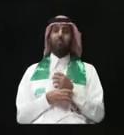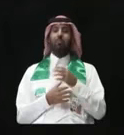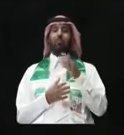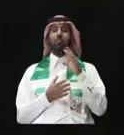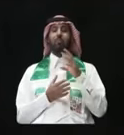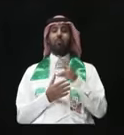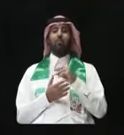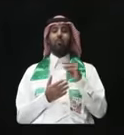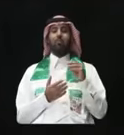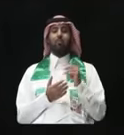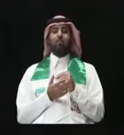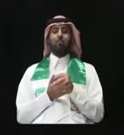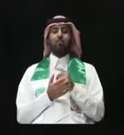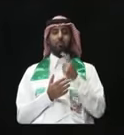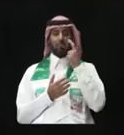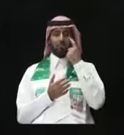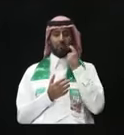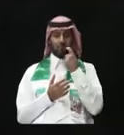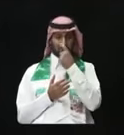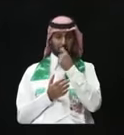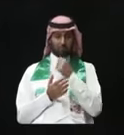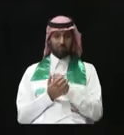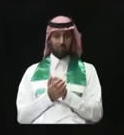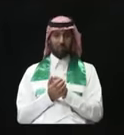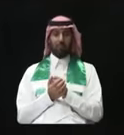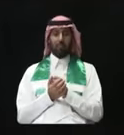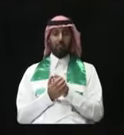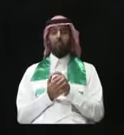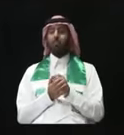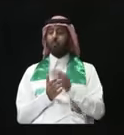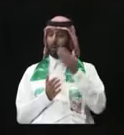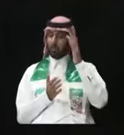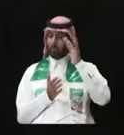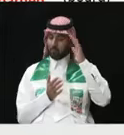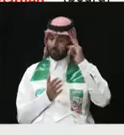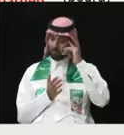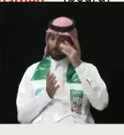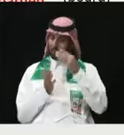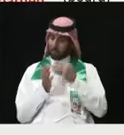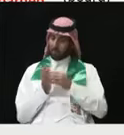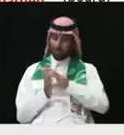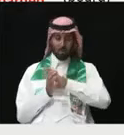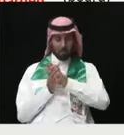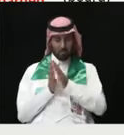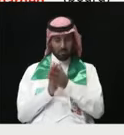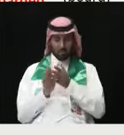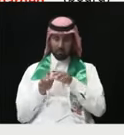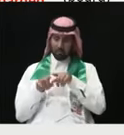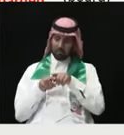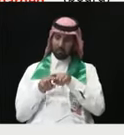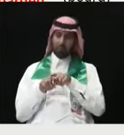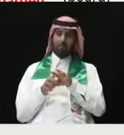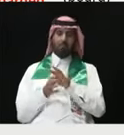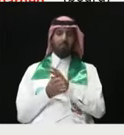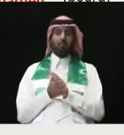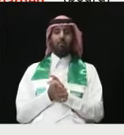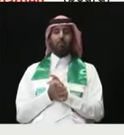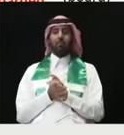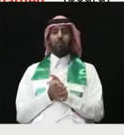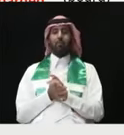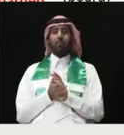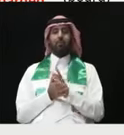off, and they cried. A final goodbye to their friends and family,